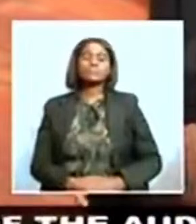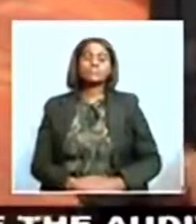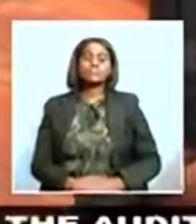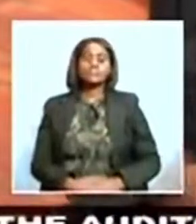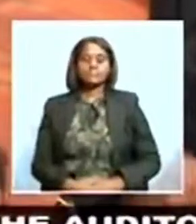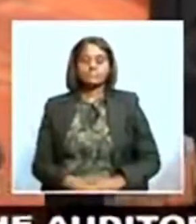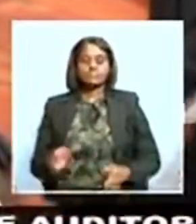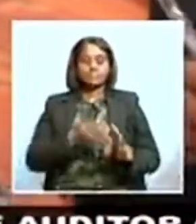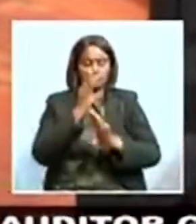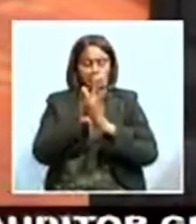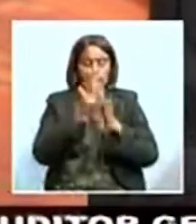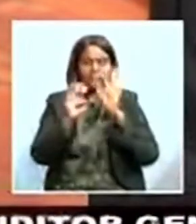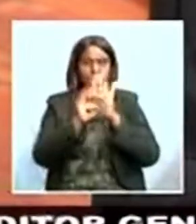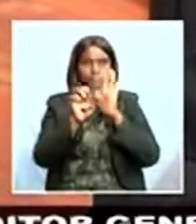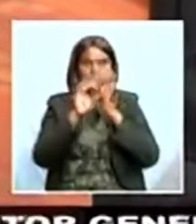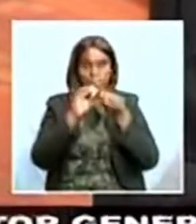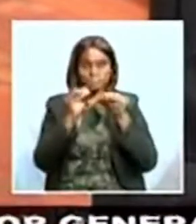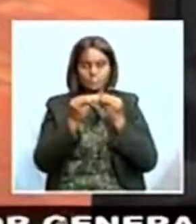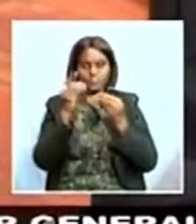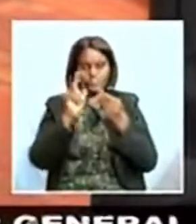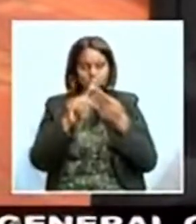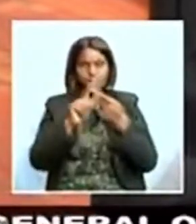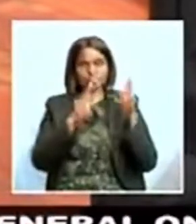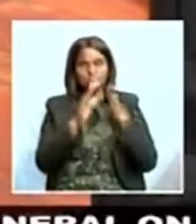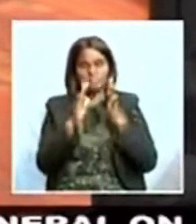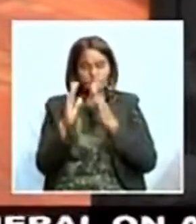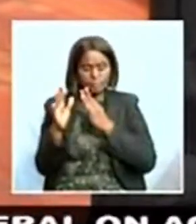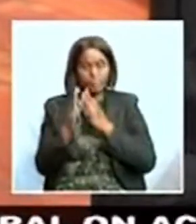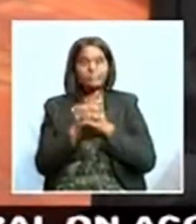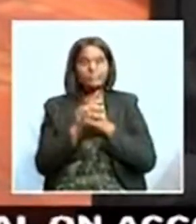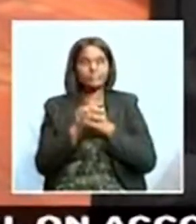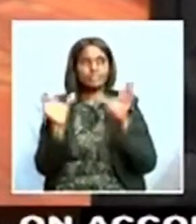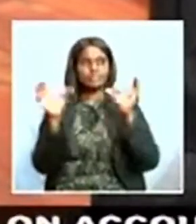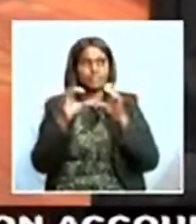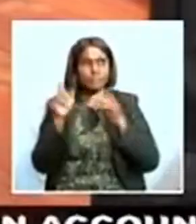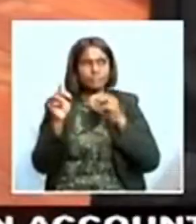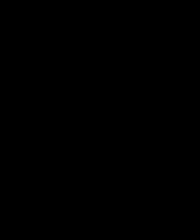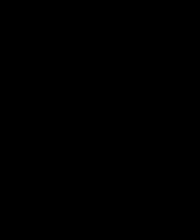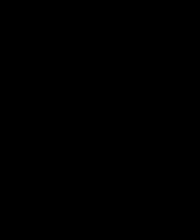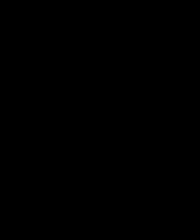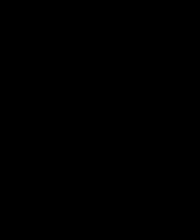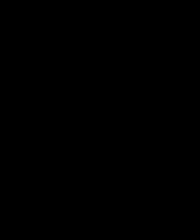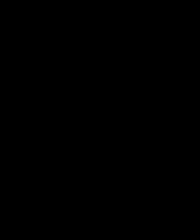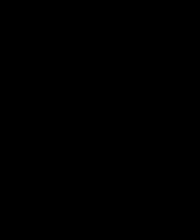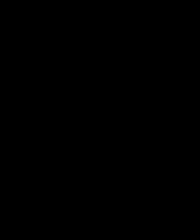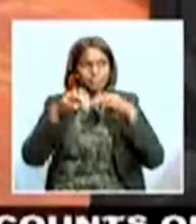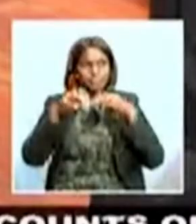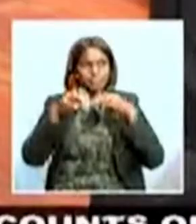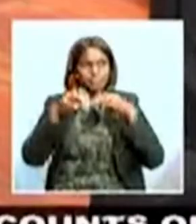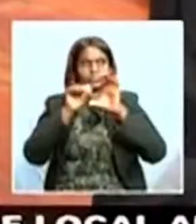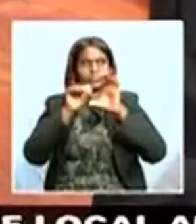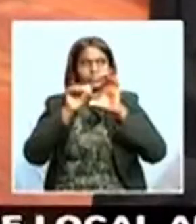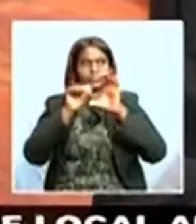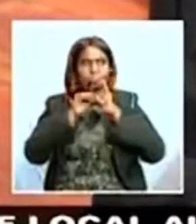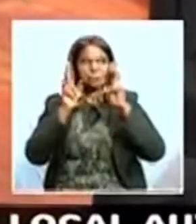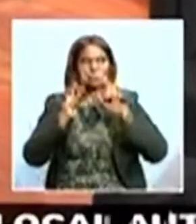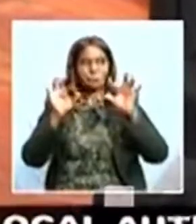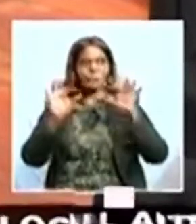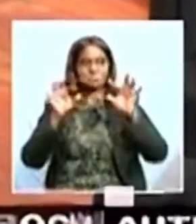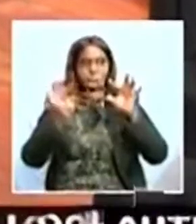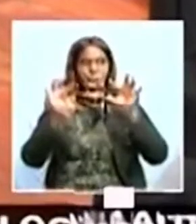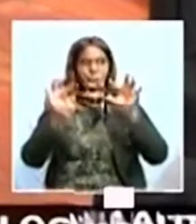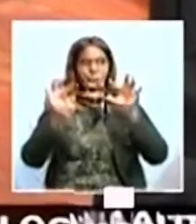We refer you again to Appendix 1. Remedial measure, the council management will continue to advise the community on the importance of